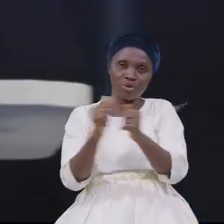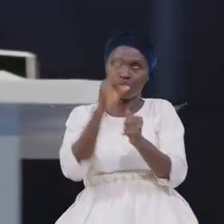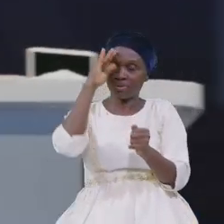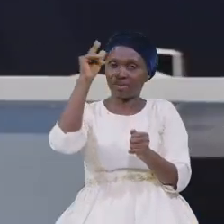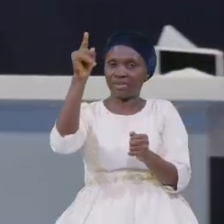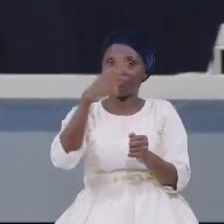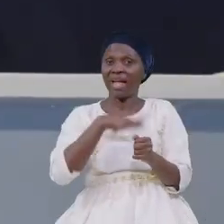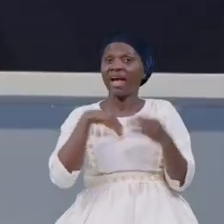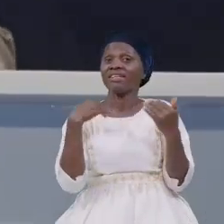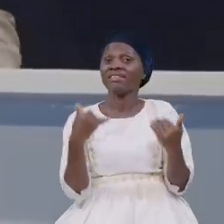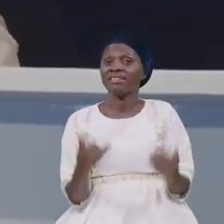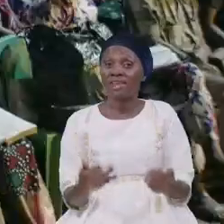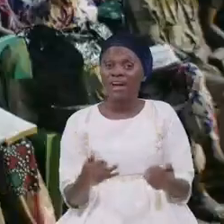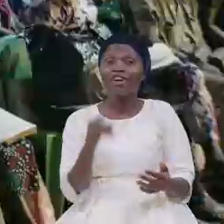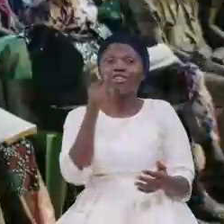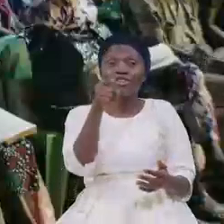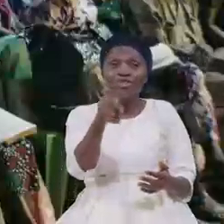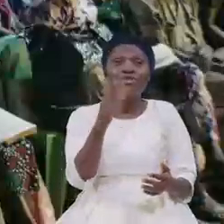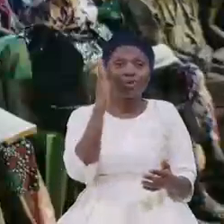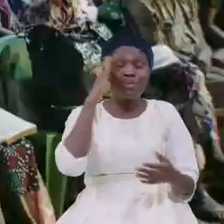do exploits.